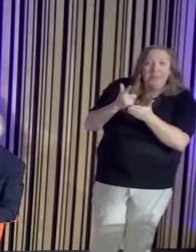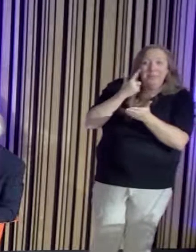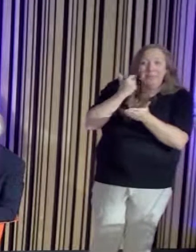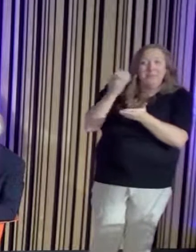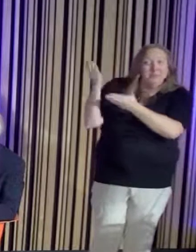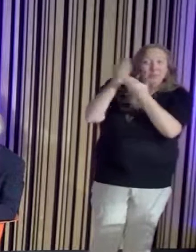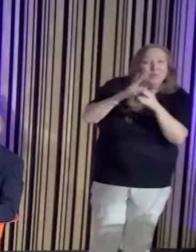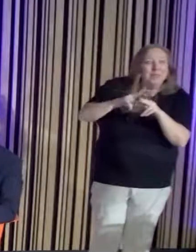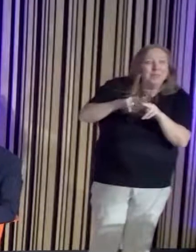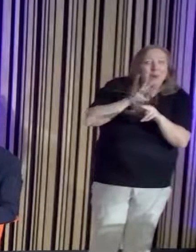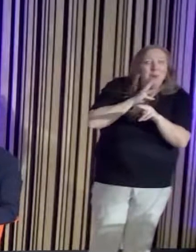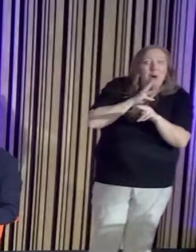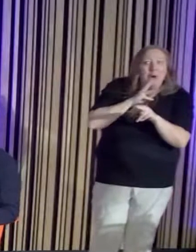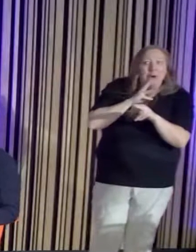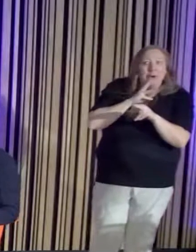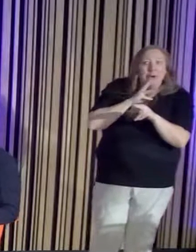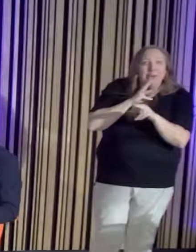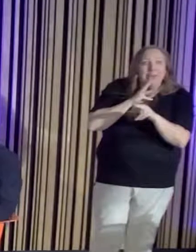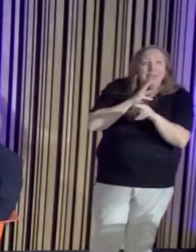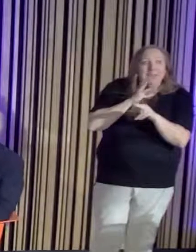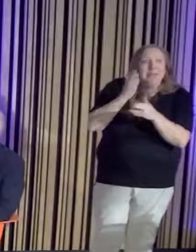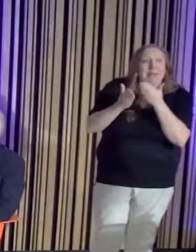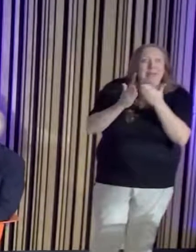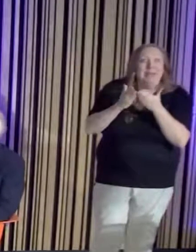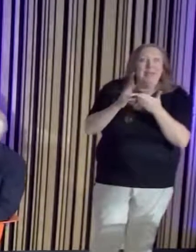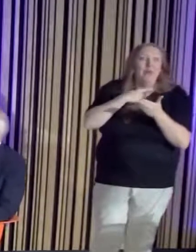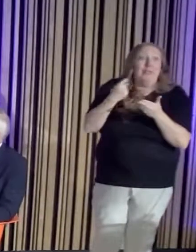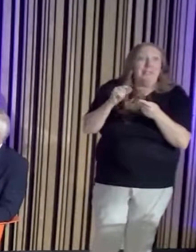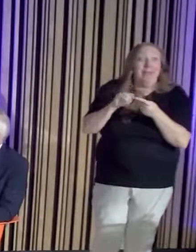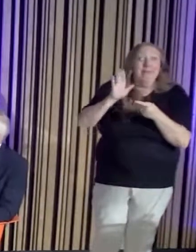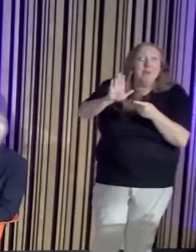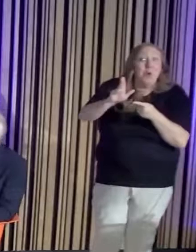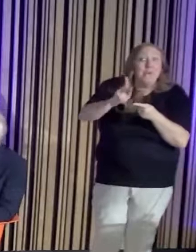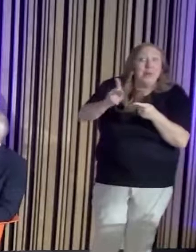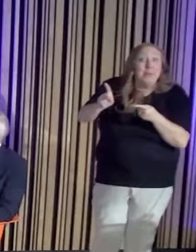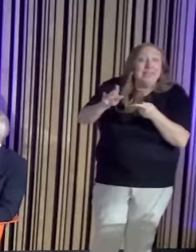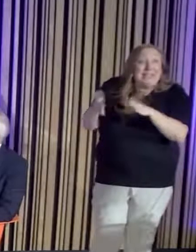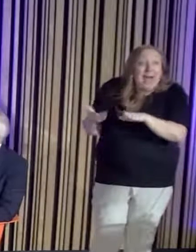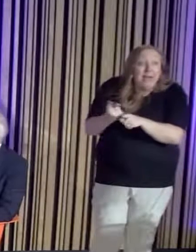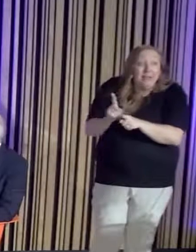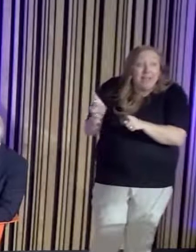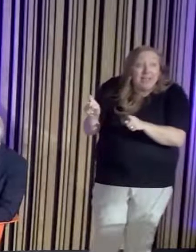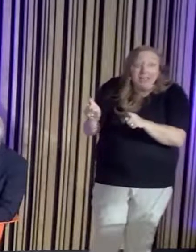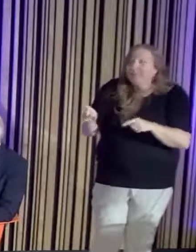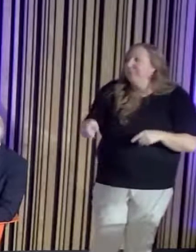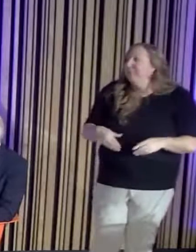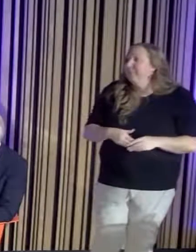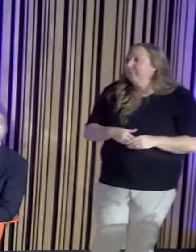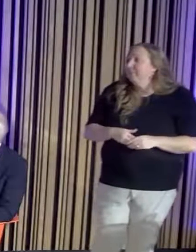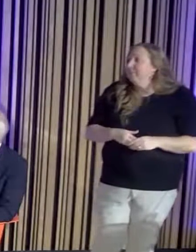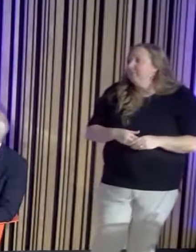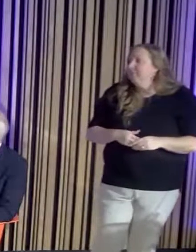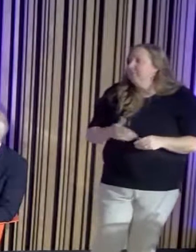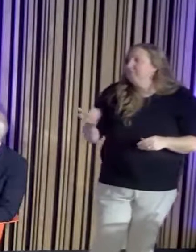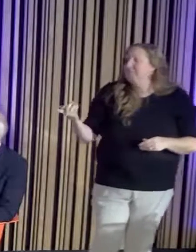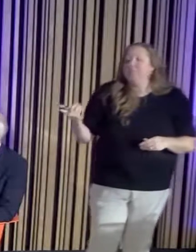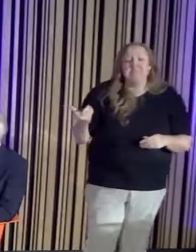back, you know, there's a risk of losing your species, right? You know, going at sea, going in the high